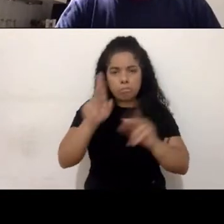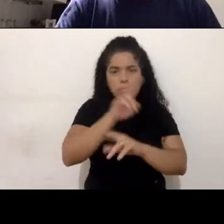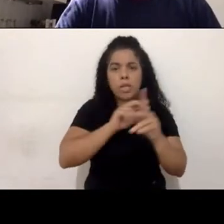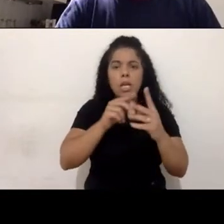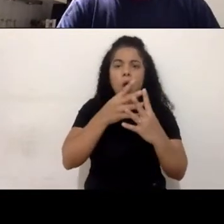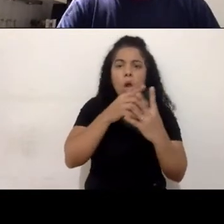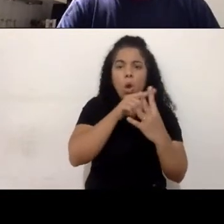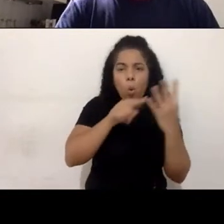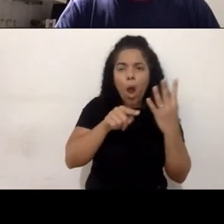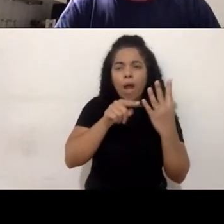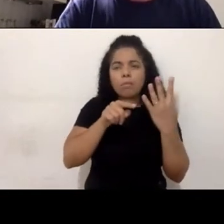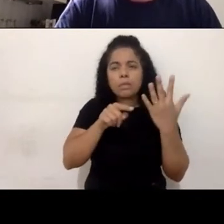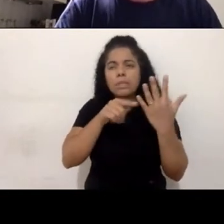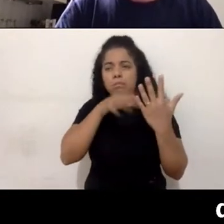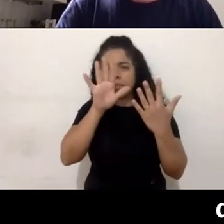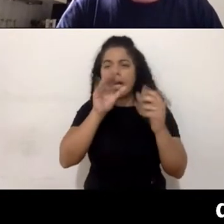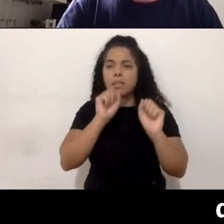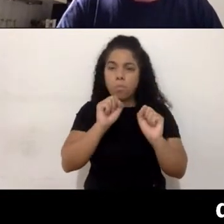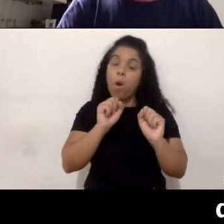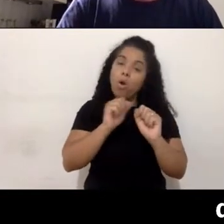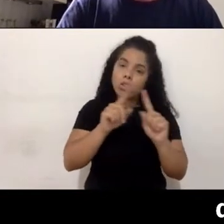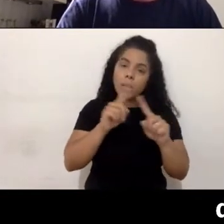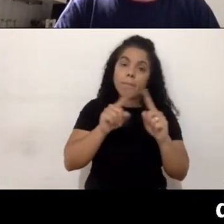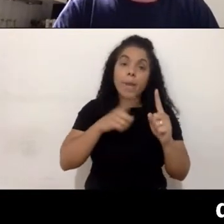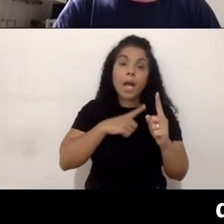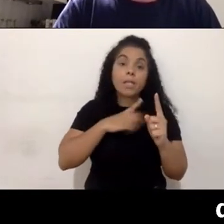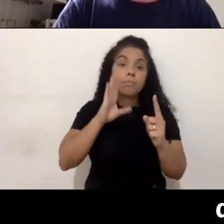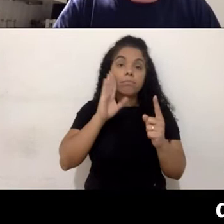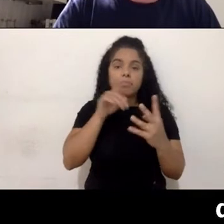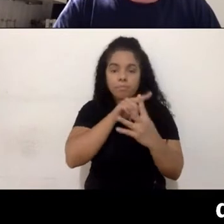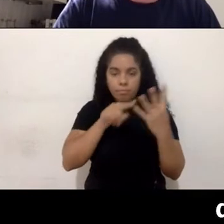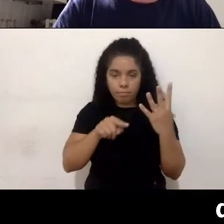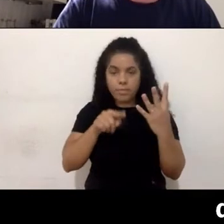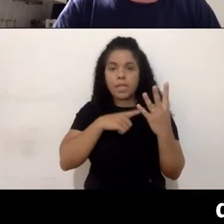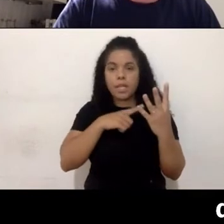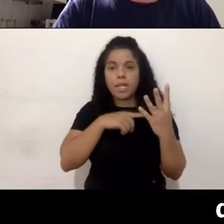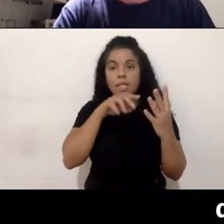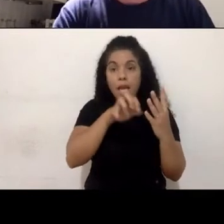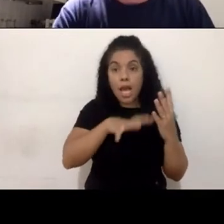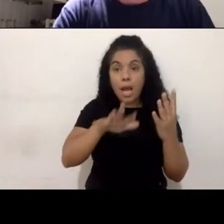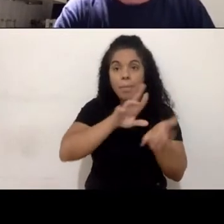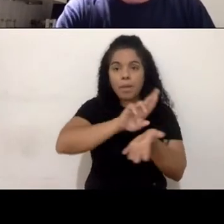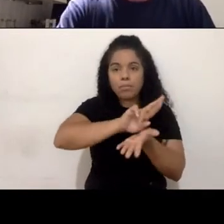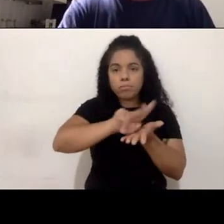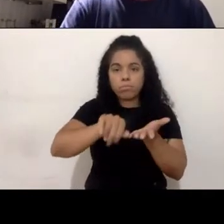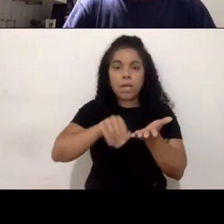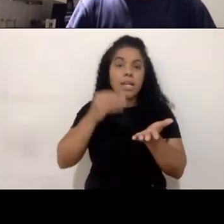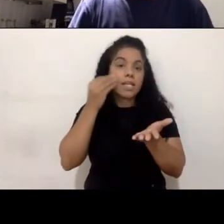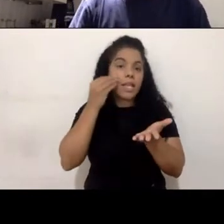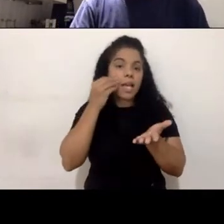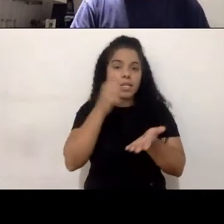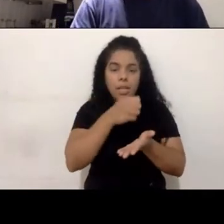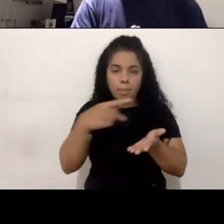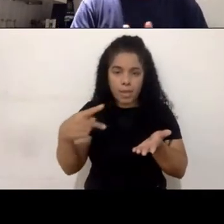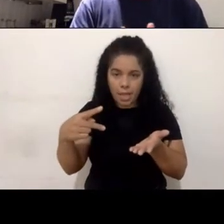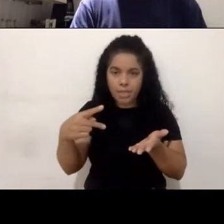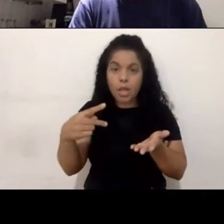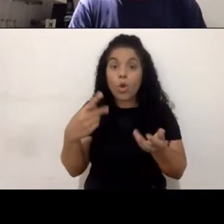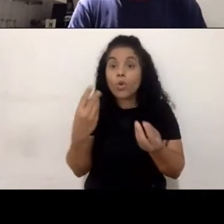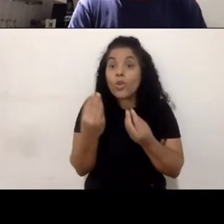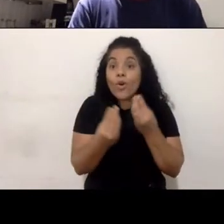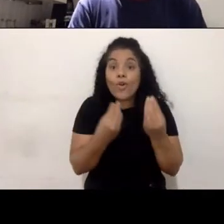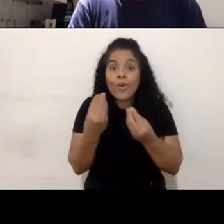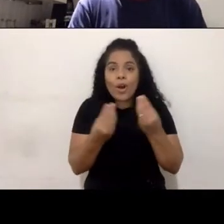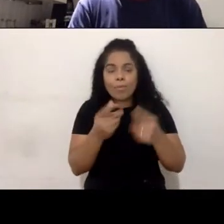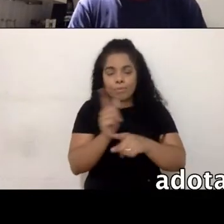that we're testing our applications in. How do I manage the infrastructure code for those? So a lot of people, a lot